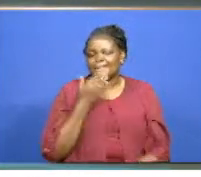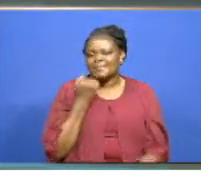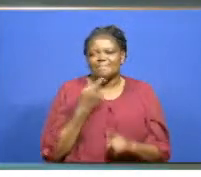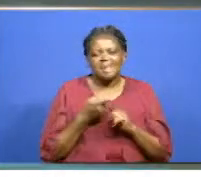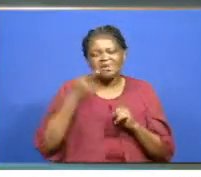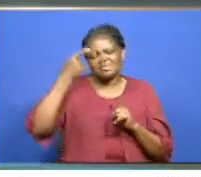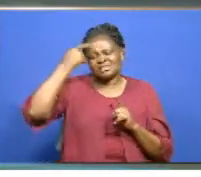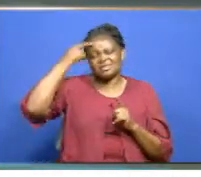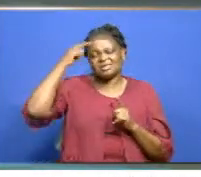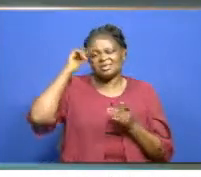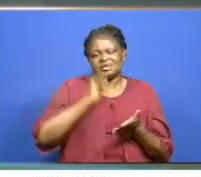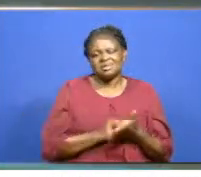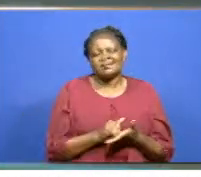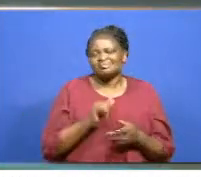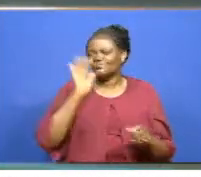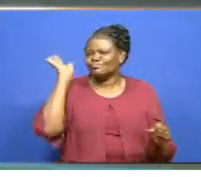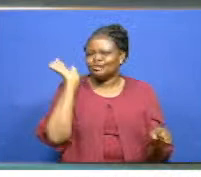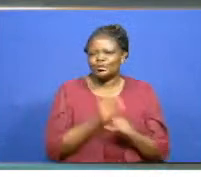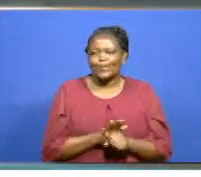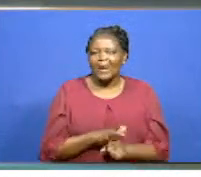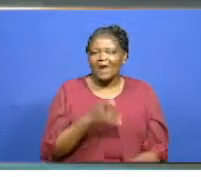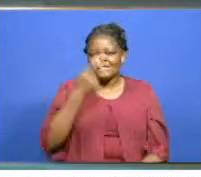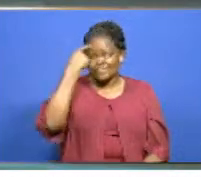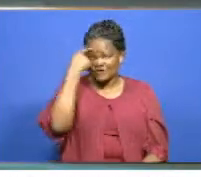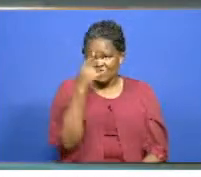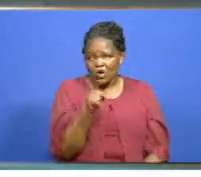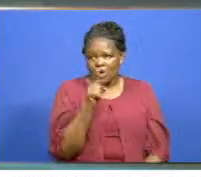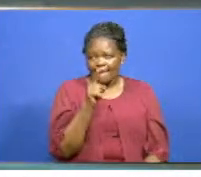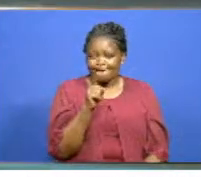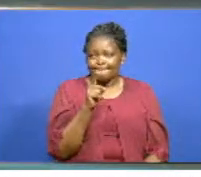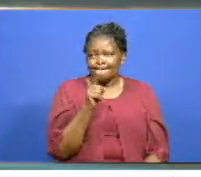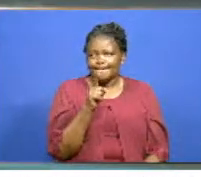that it will be too much for